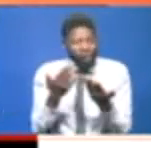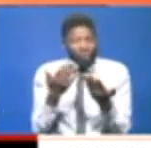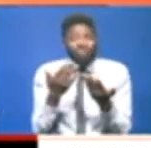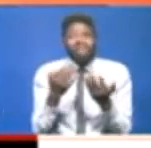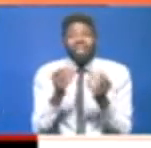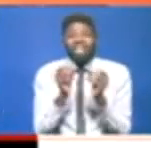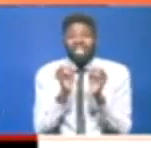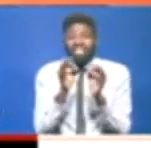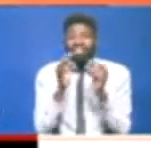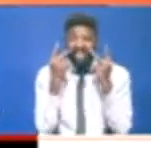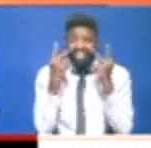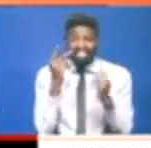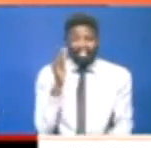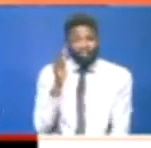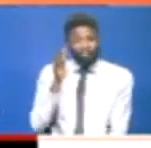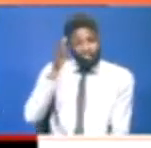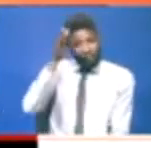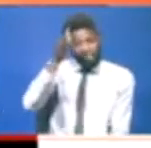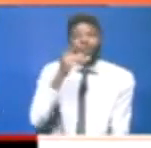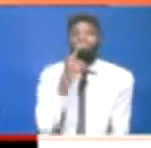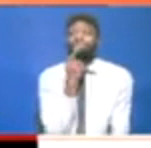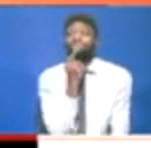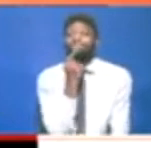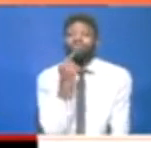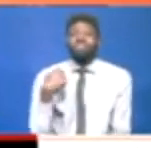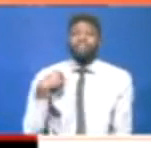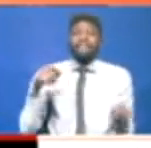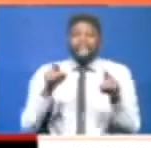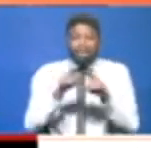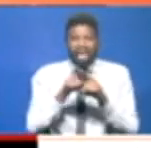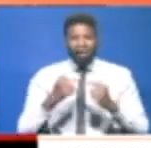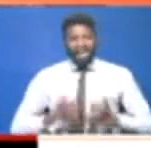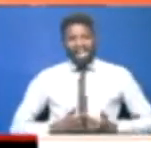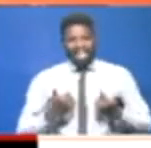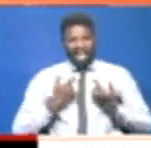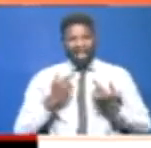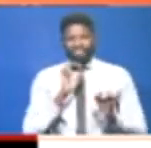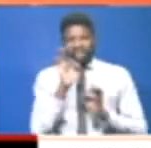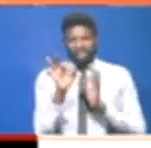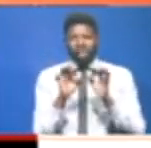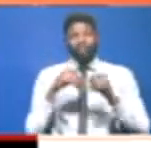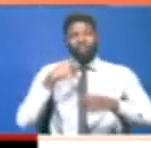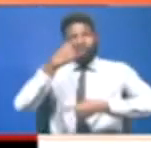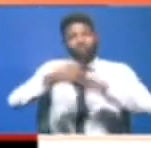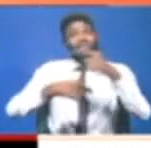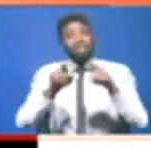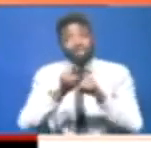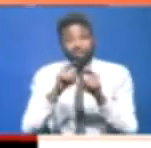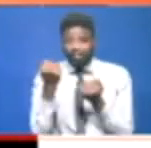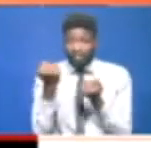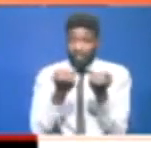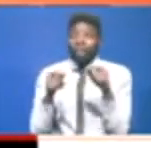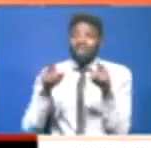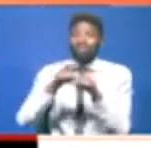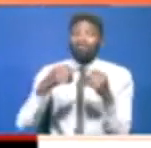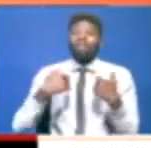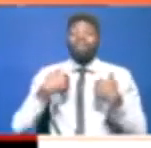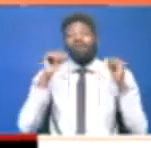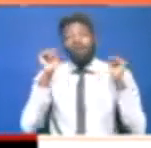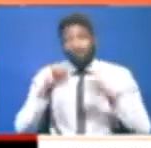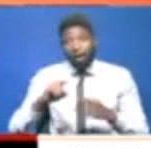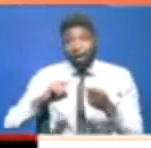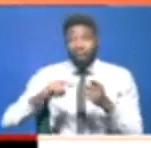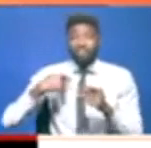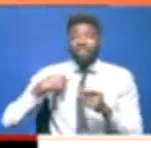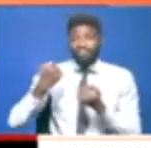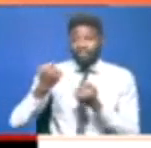you're looking at it and saying, will I still maintain the same lifestyle? Will I still have the same car? Will I still be able to fuel? Will I still be